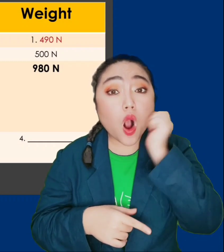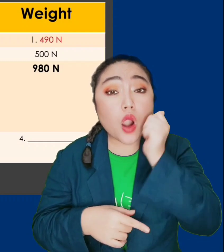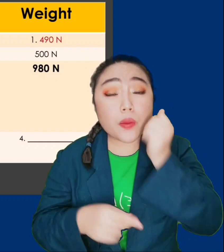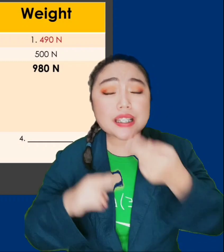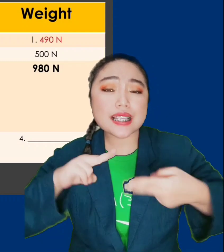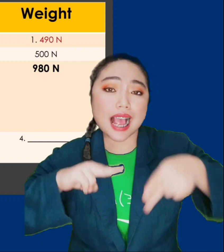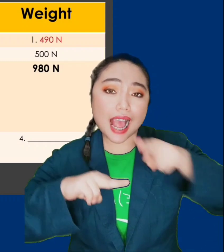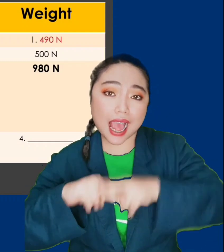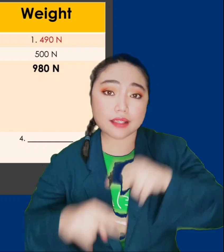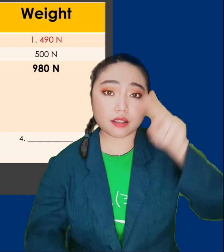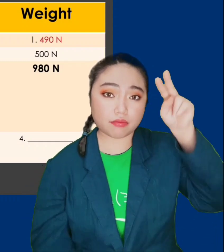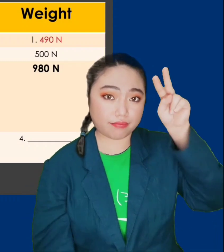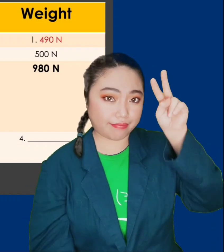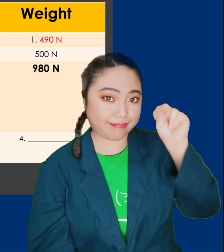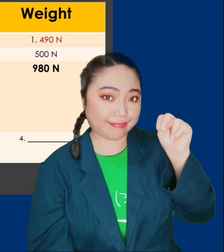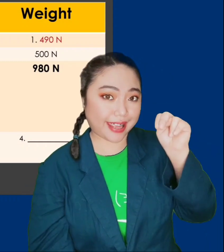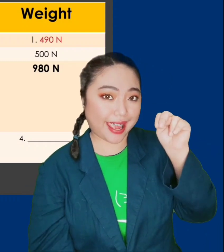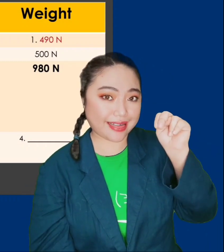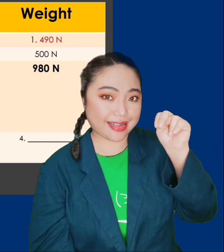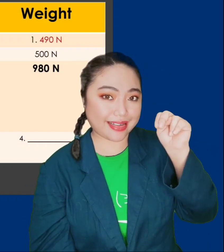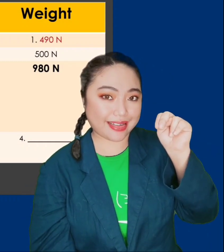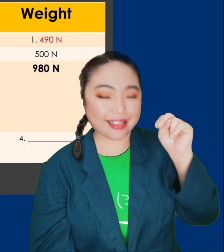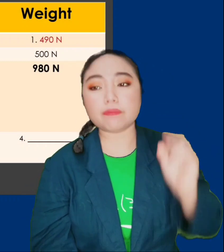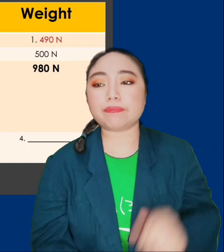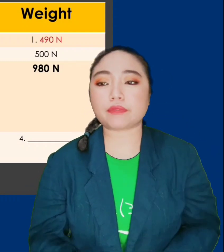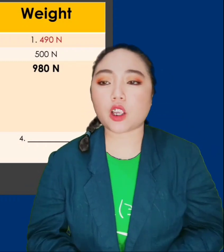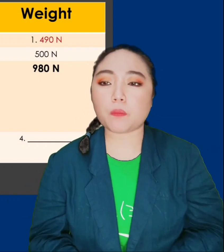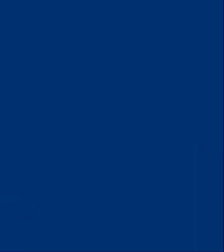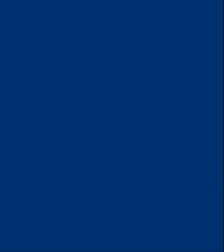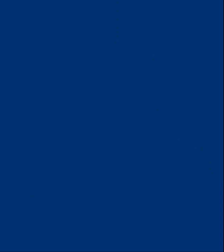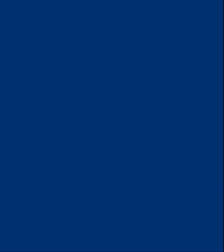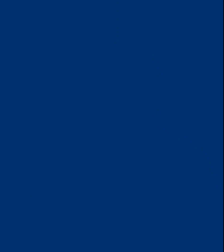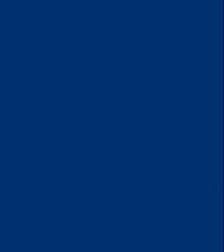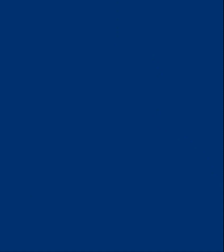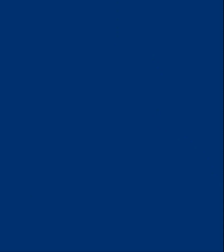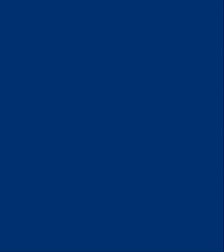If you're looking for weight, always add N or Newton.